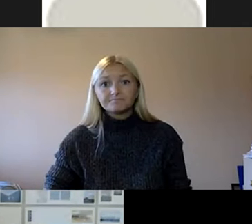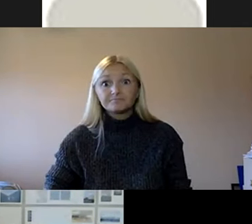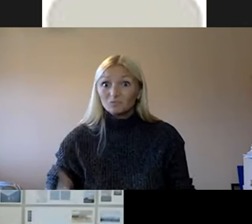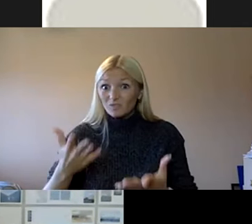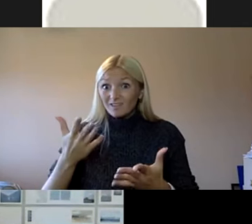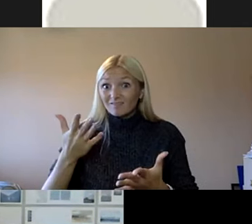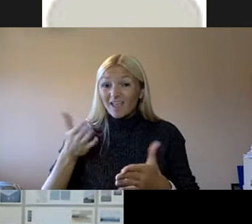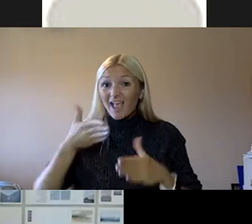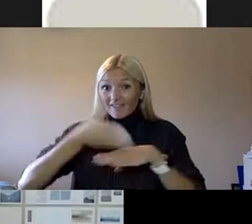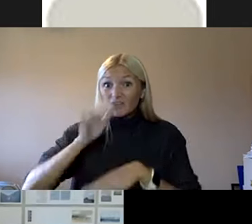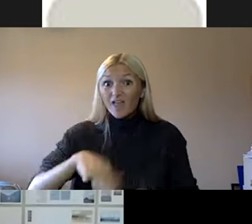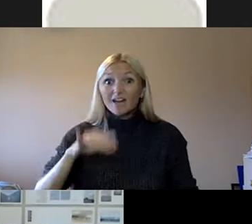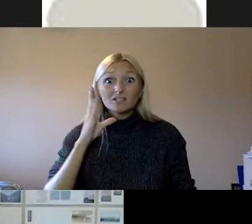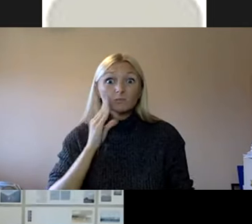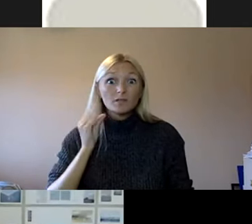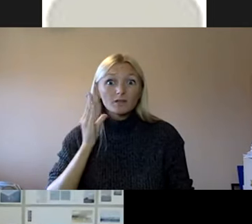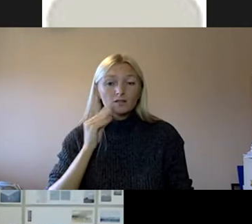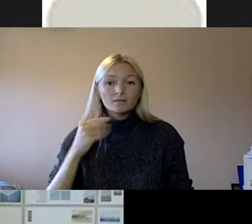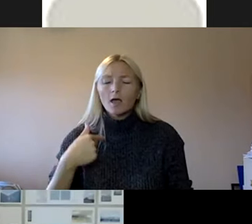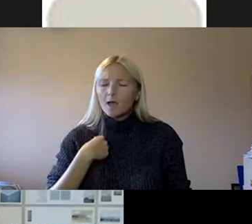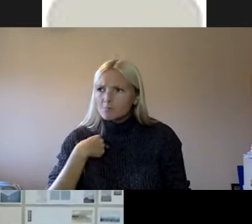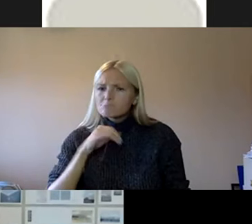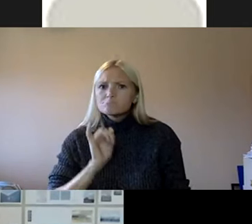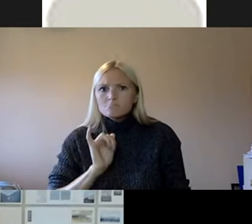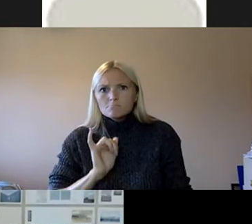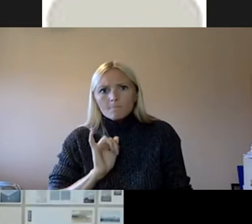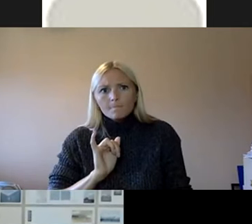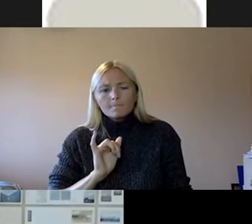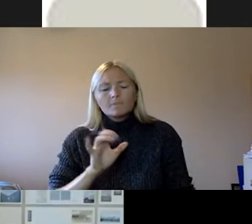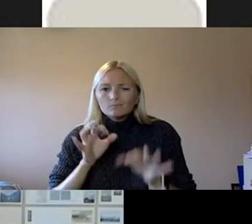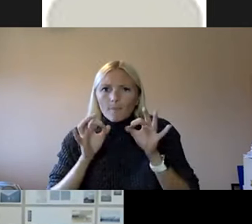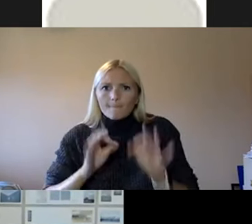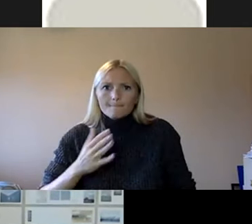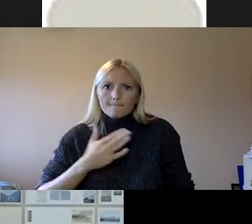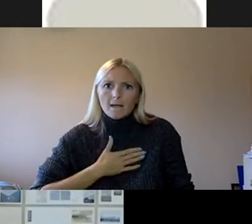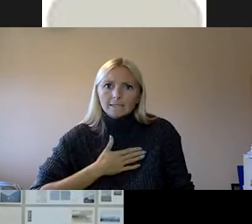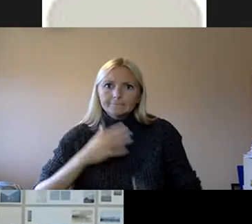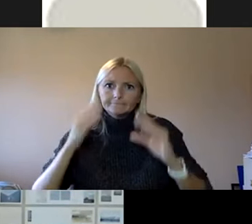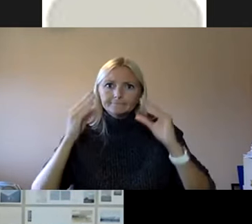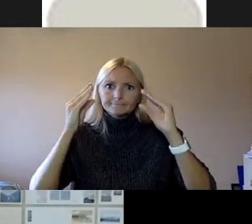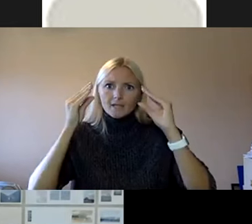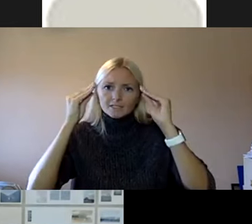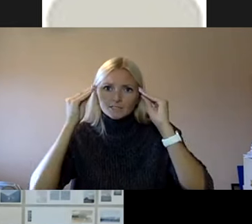experience, I thought that it confirmed my intuitions about teaching. When you